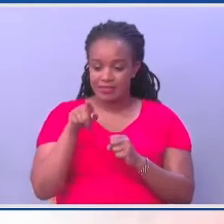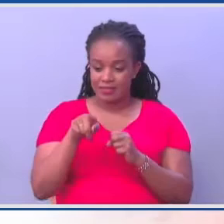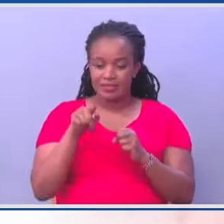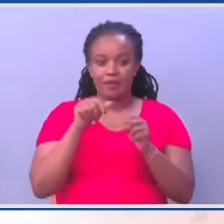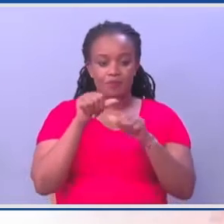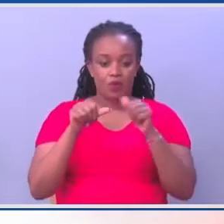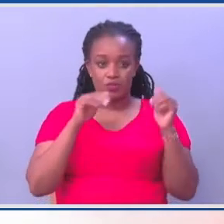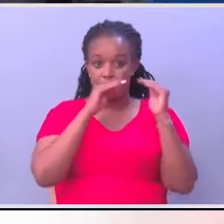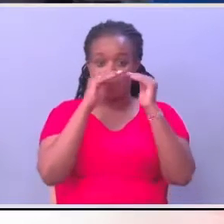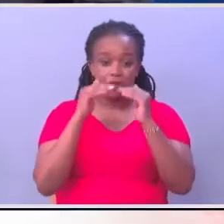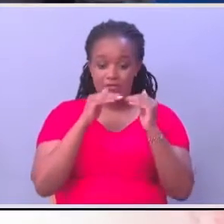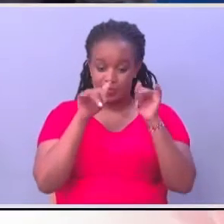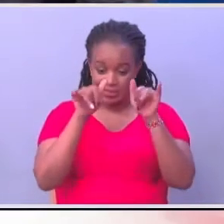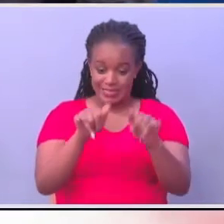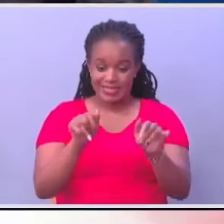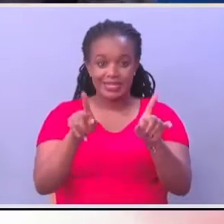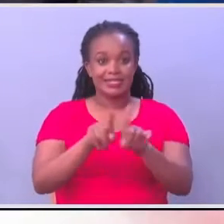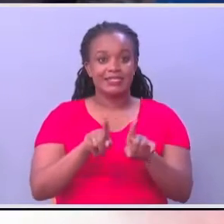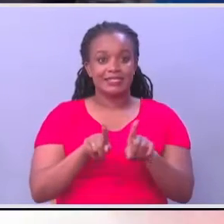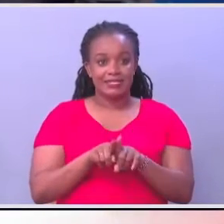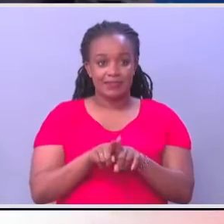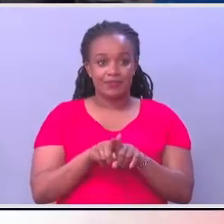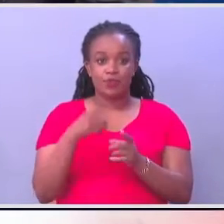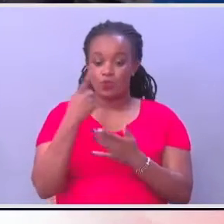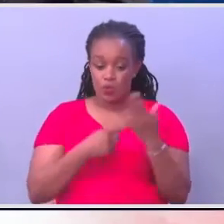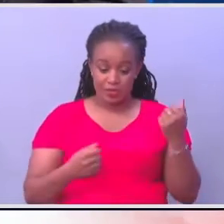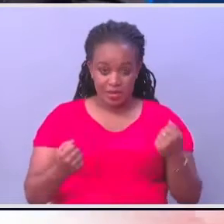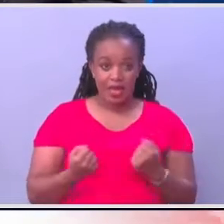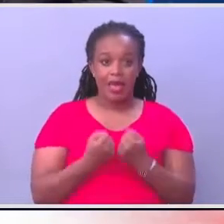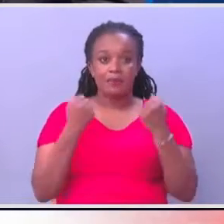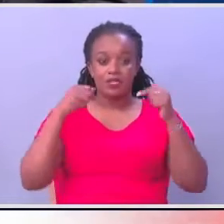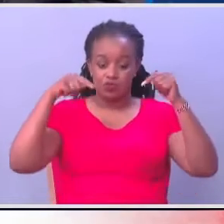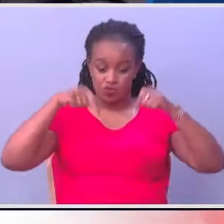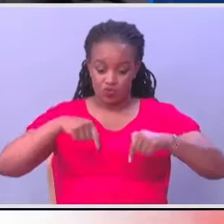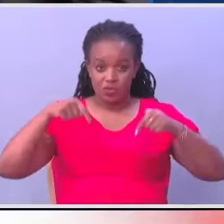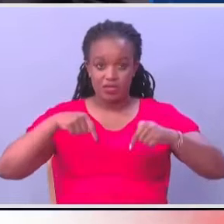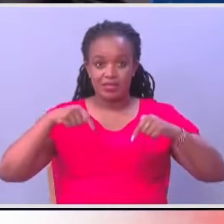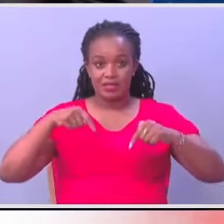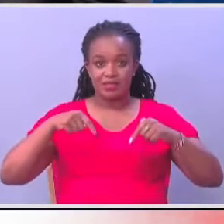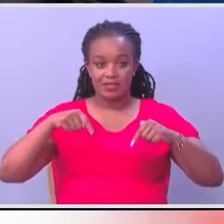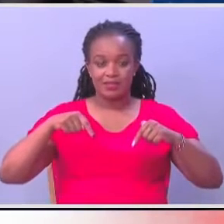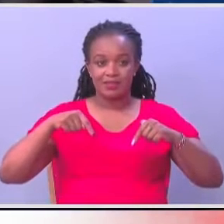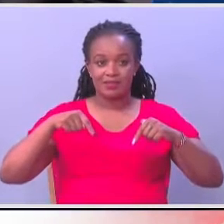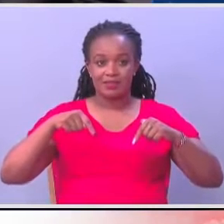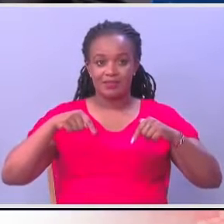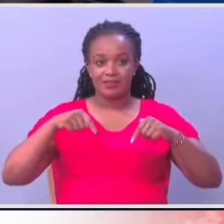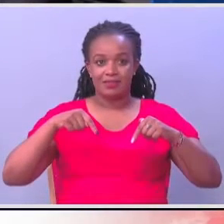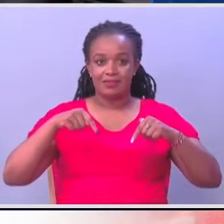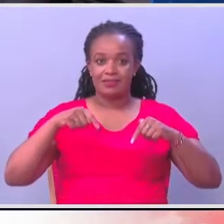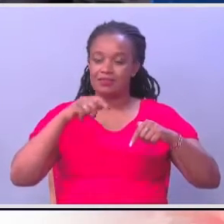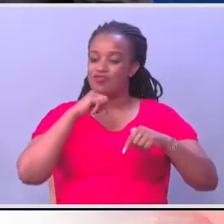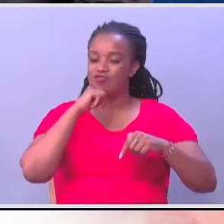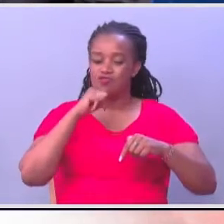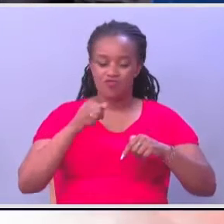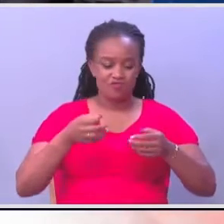way. And it remains that way in the sense that what was done today was not an NDC. This was